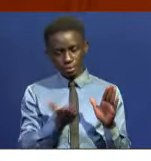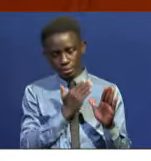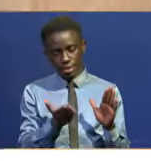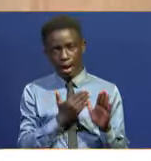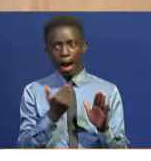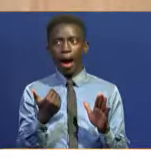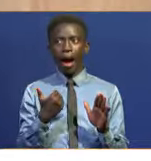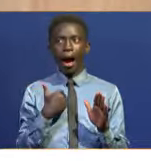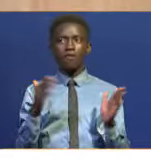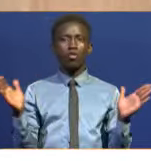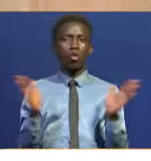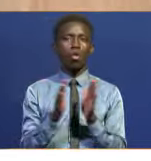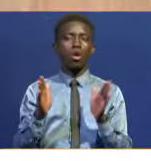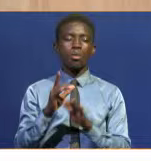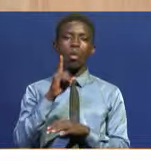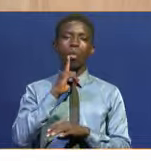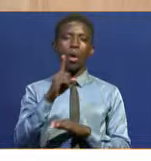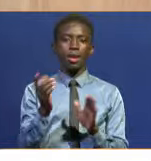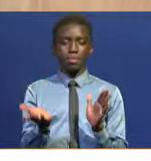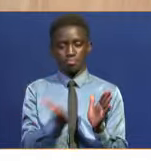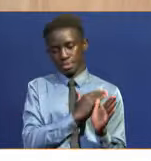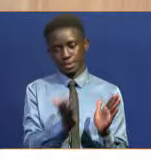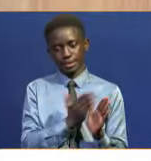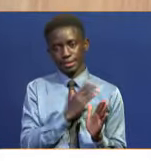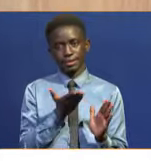100 pages. I wish